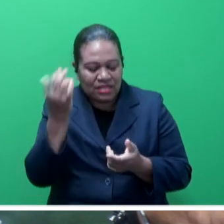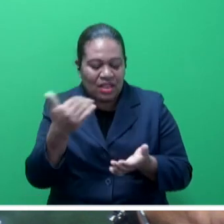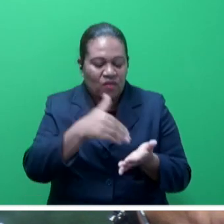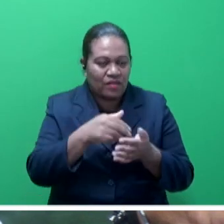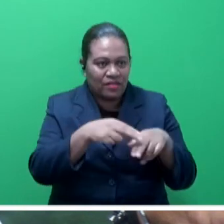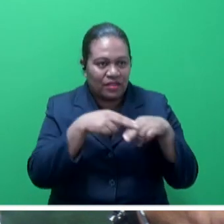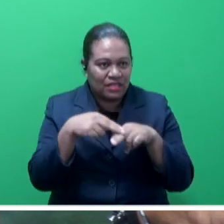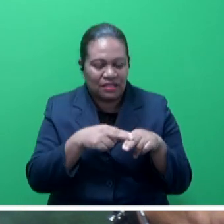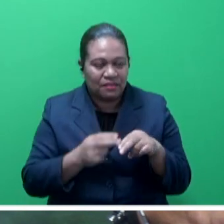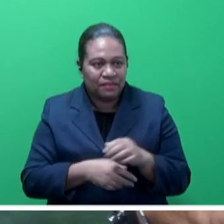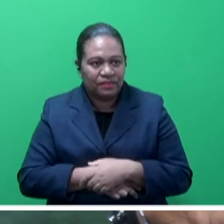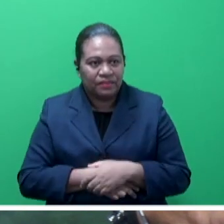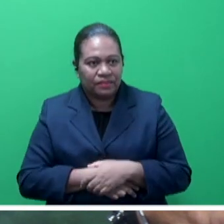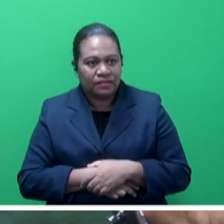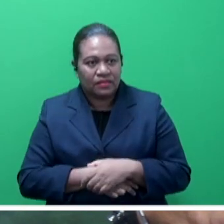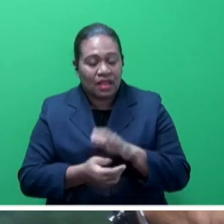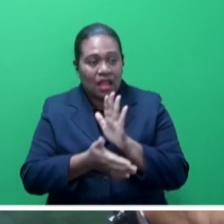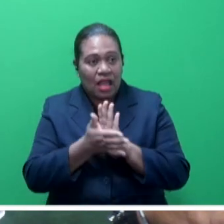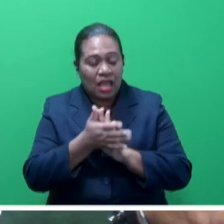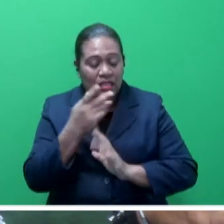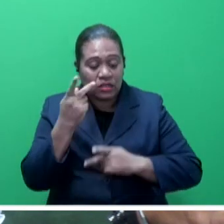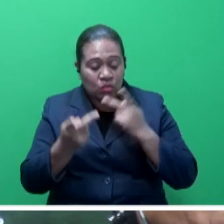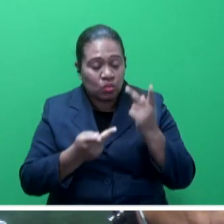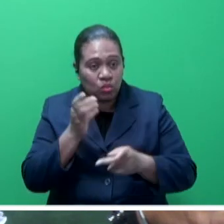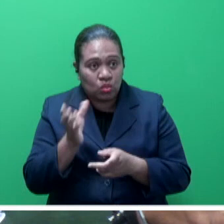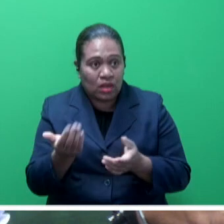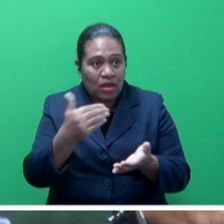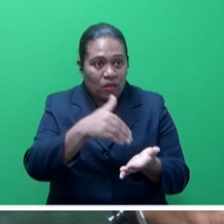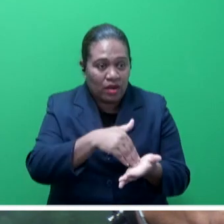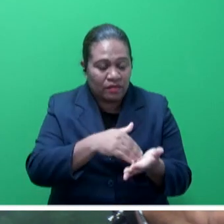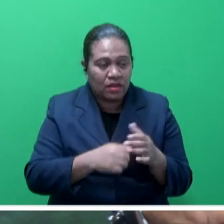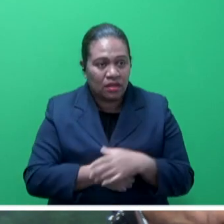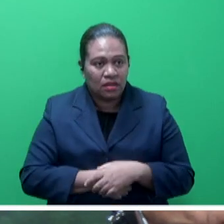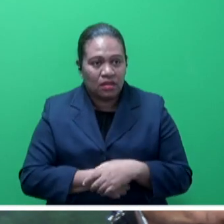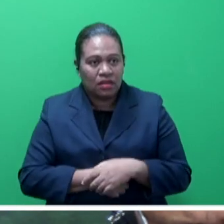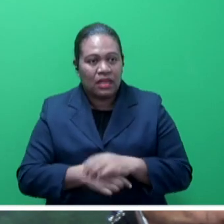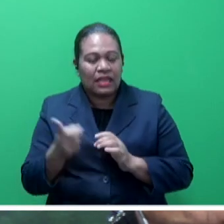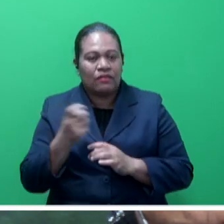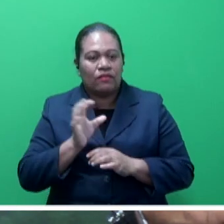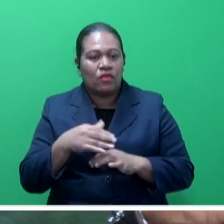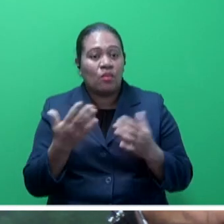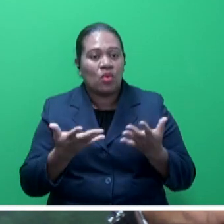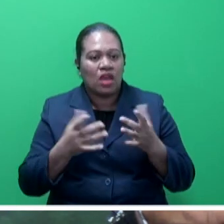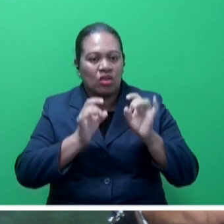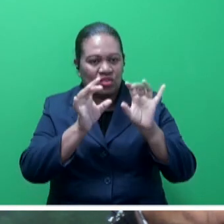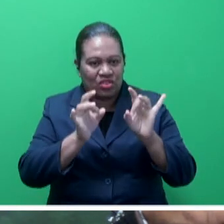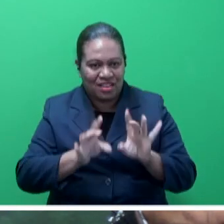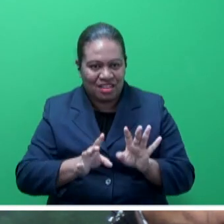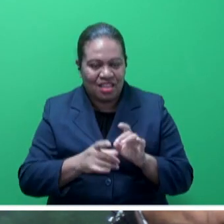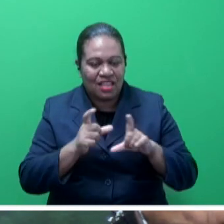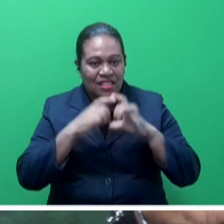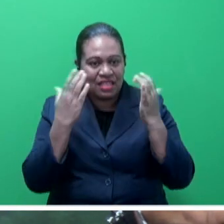Speaker, sir, the highest number of visitor arrivals, as highlighted earlier on, came from Australia from